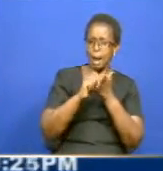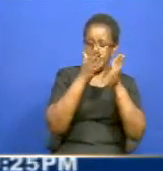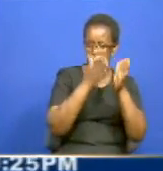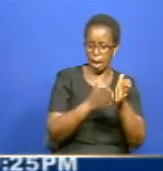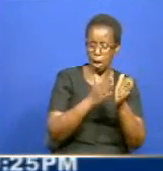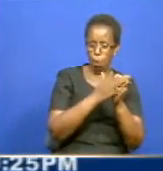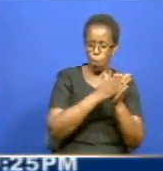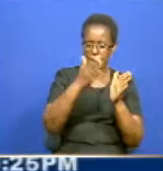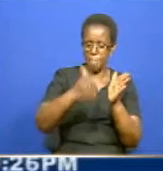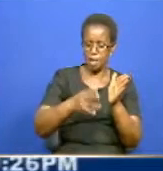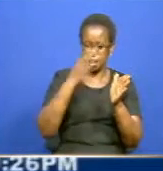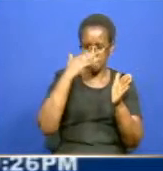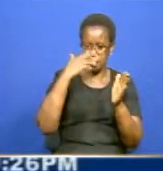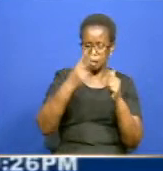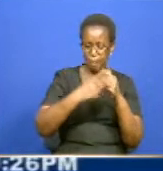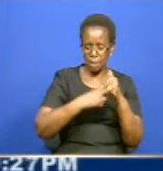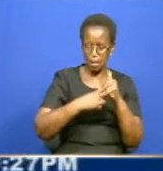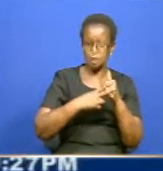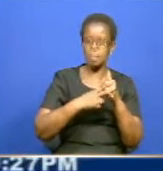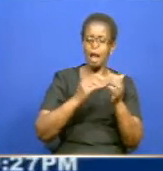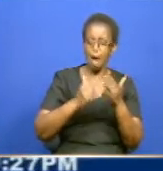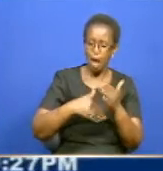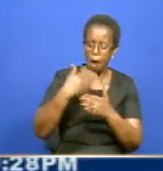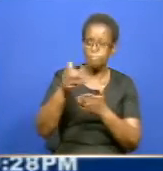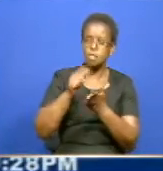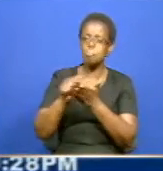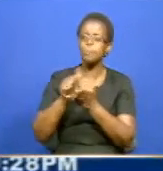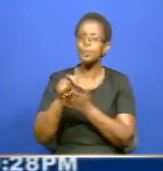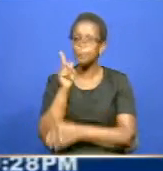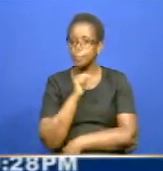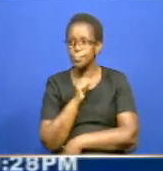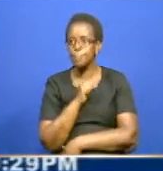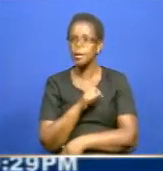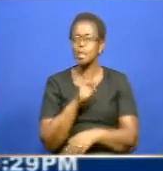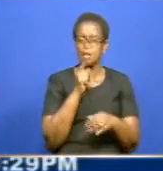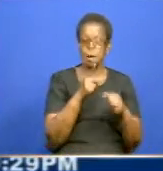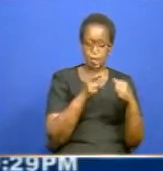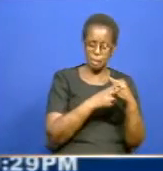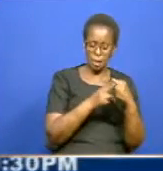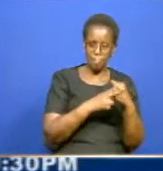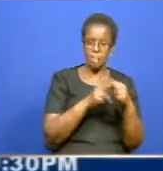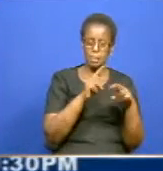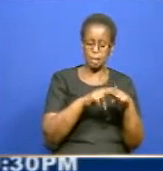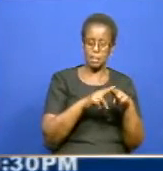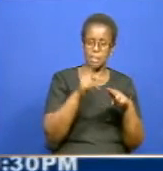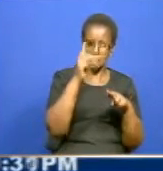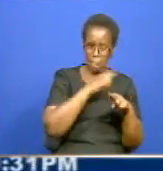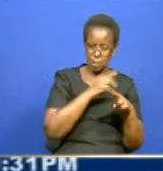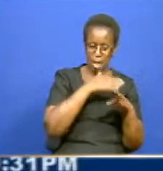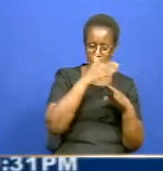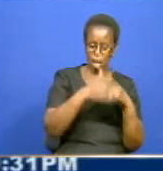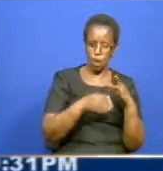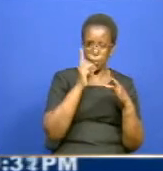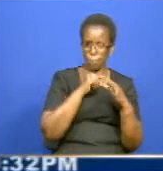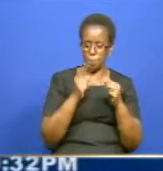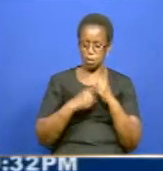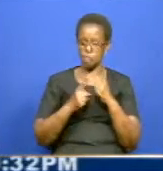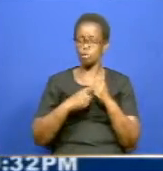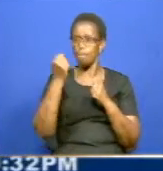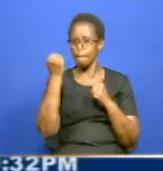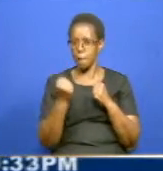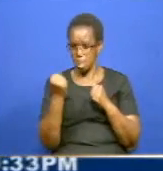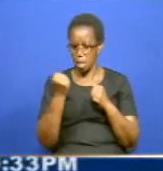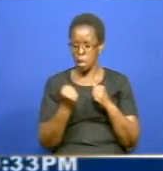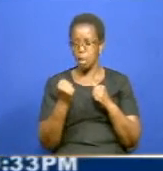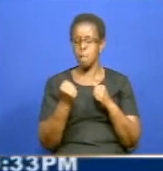after publication. The 7 sitting days, Mr. Speaker, lapsed on the 26th of May 2020 for the Senate and on 11th of